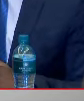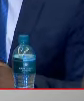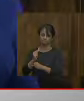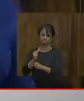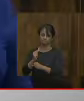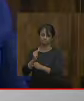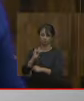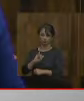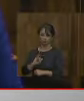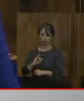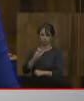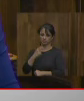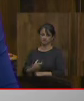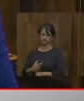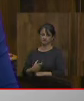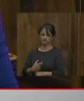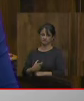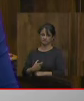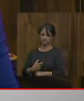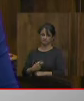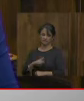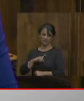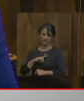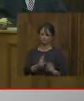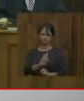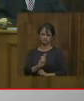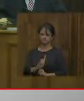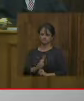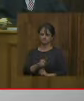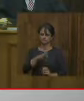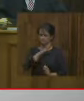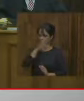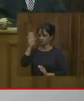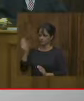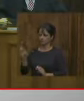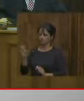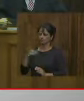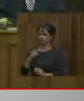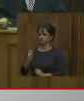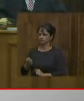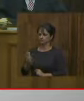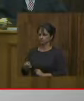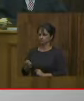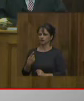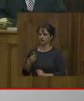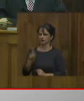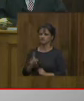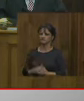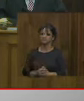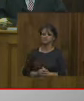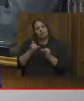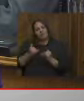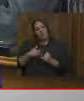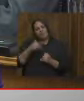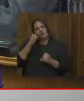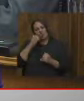it's Helen Zille. But the ANC did not ask for a secret ballot. We will do it as the Speaker decides, and I'm sure